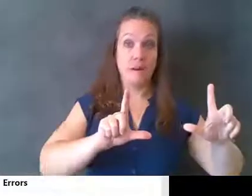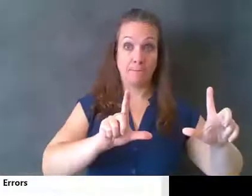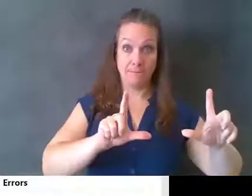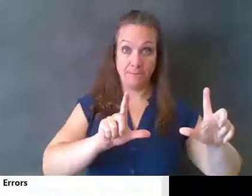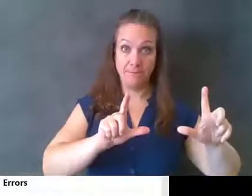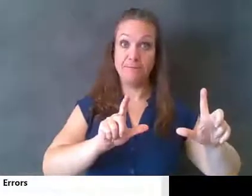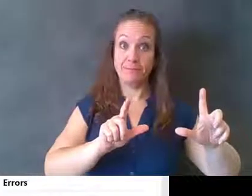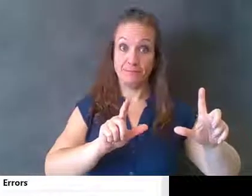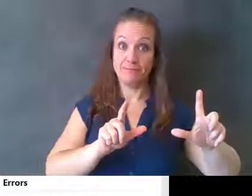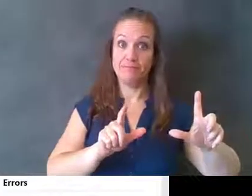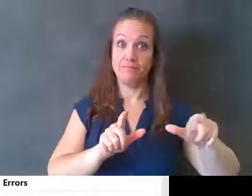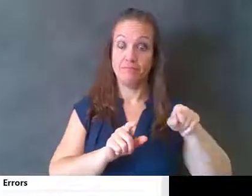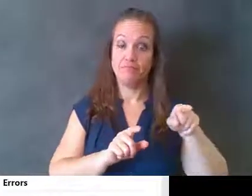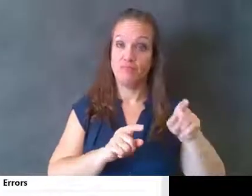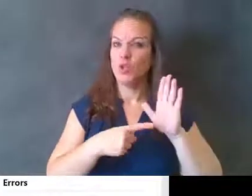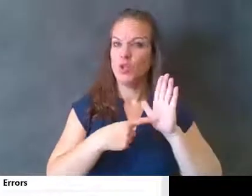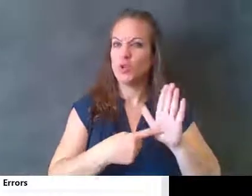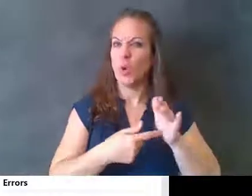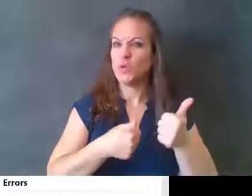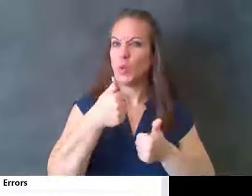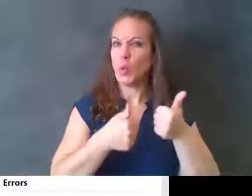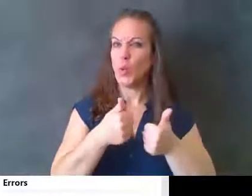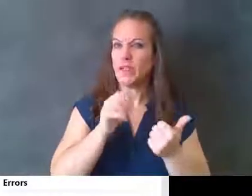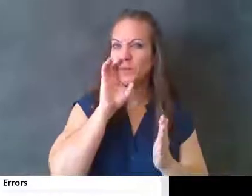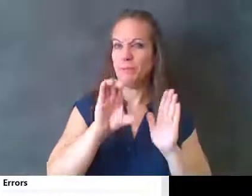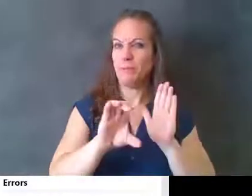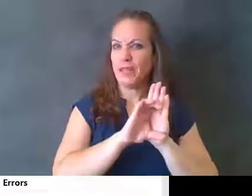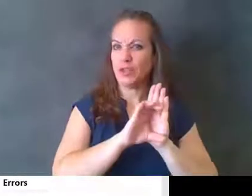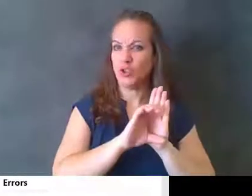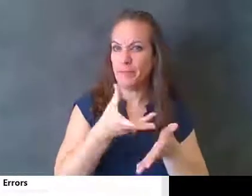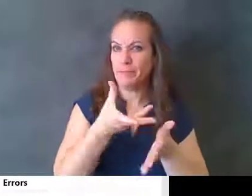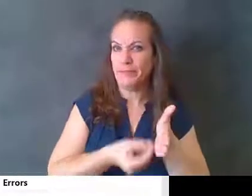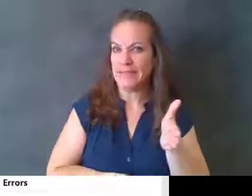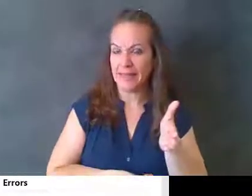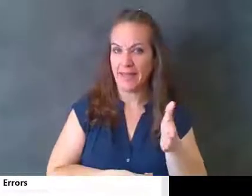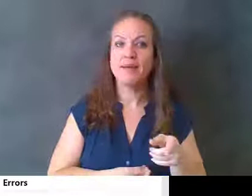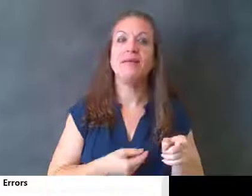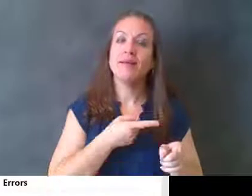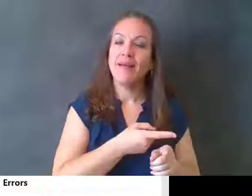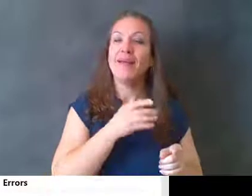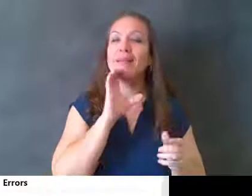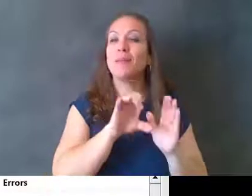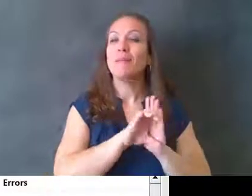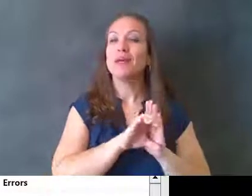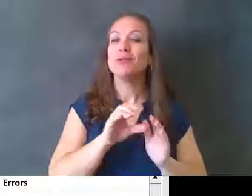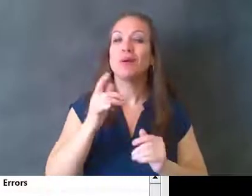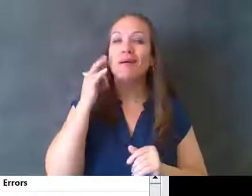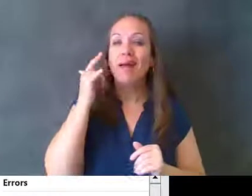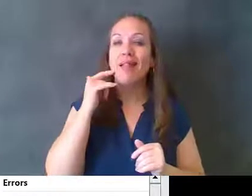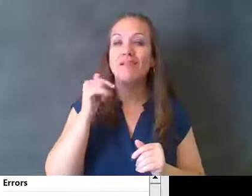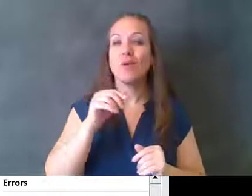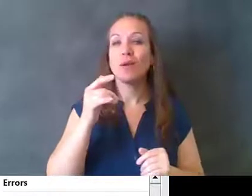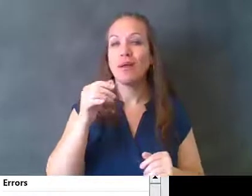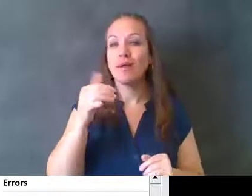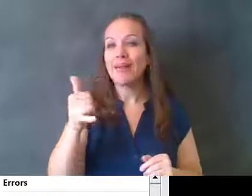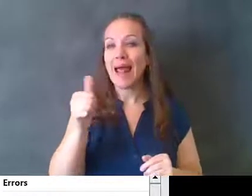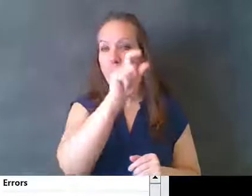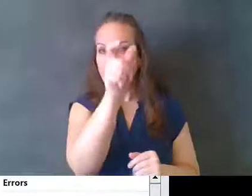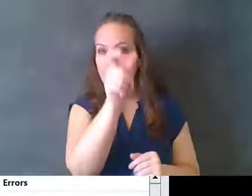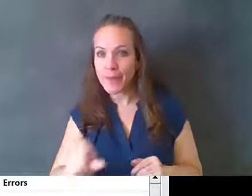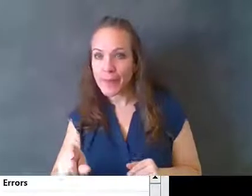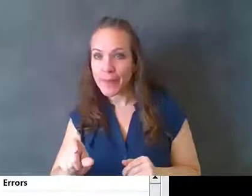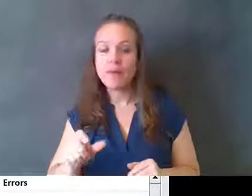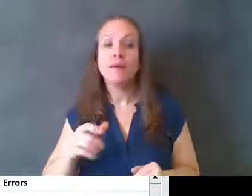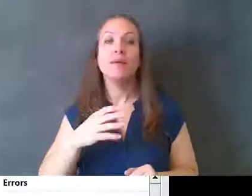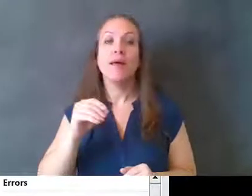my page that says California Foundation for Independent Living Centers, Cfilc. And Microsoft is telling me why I